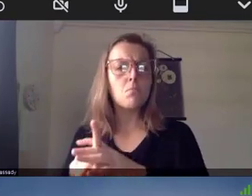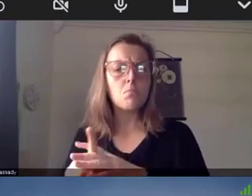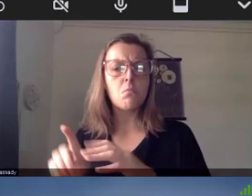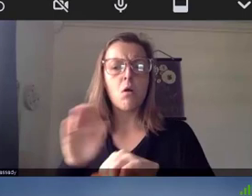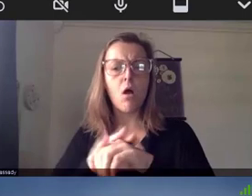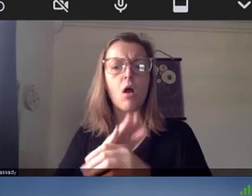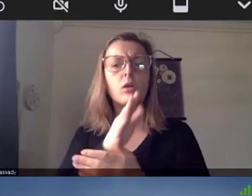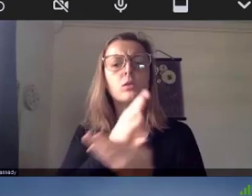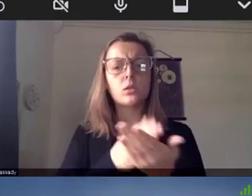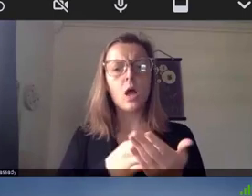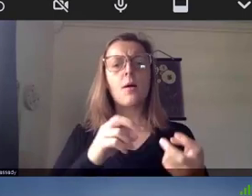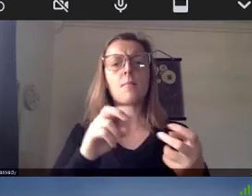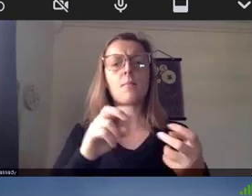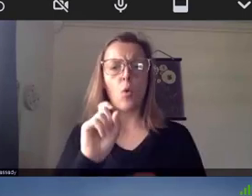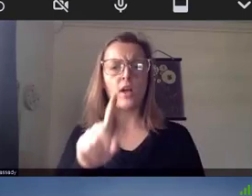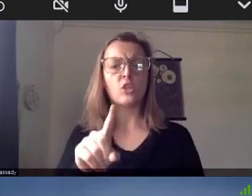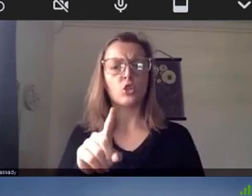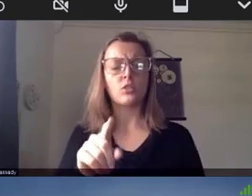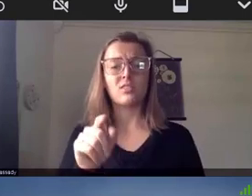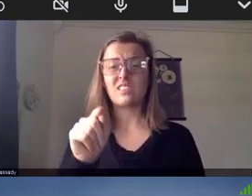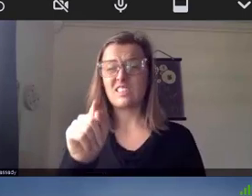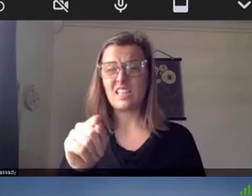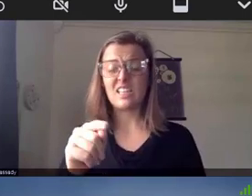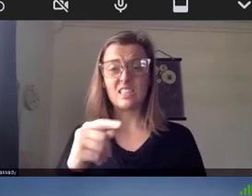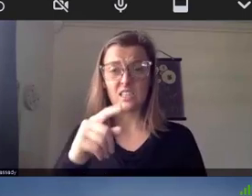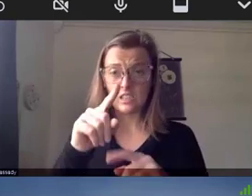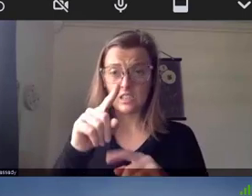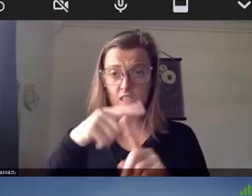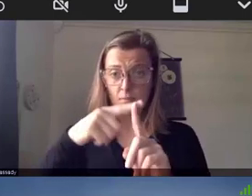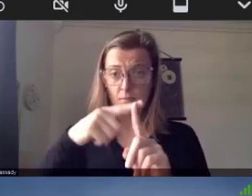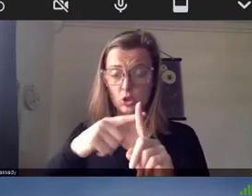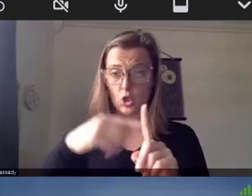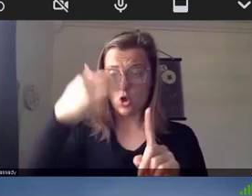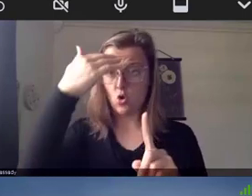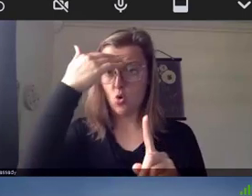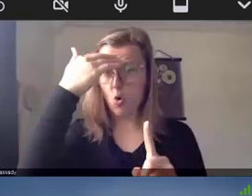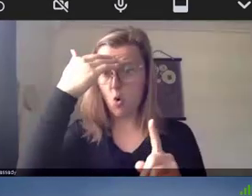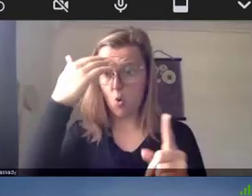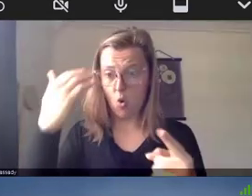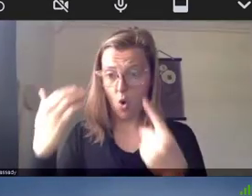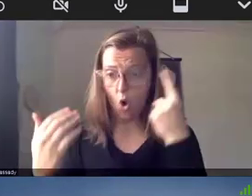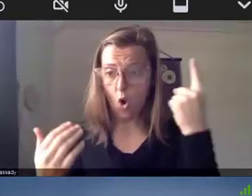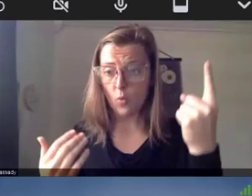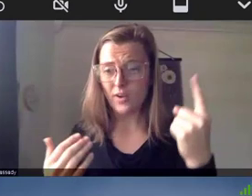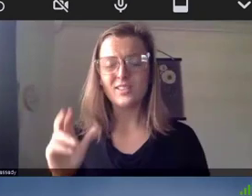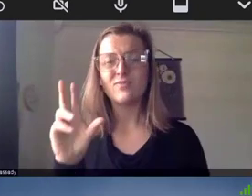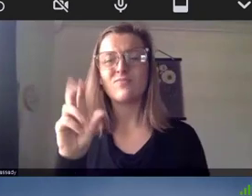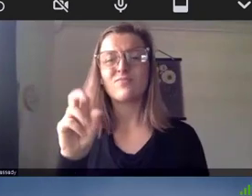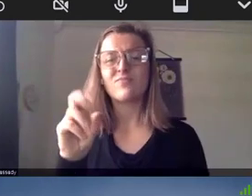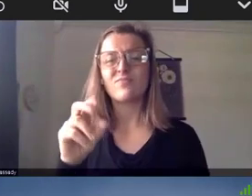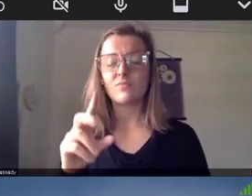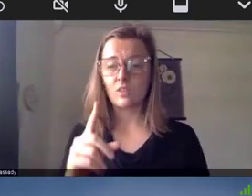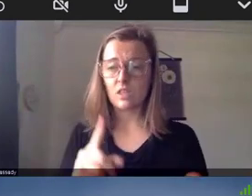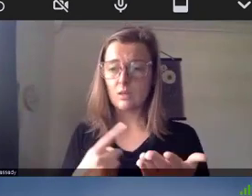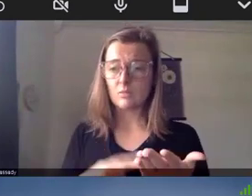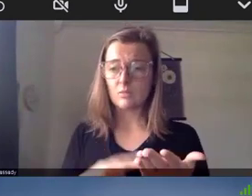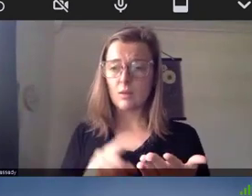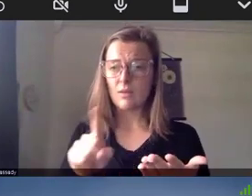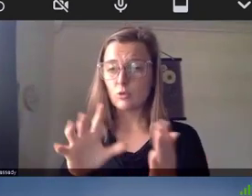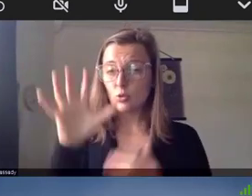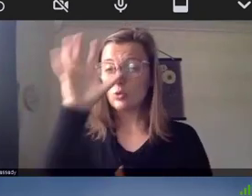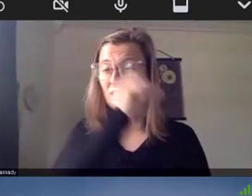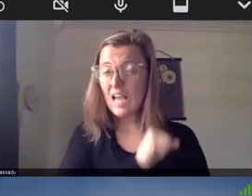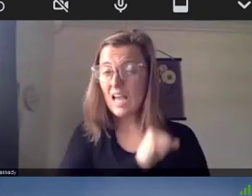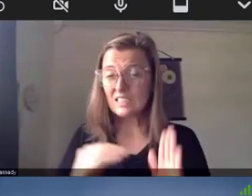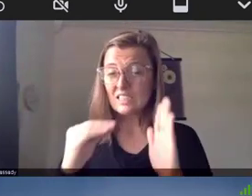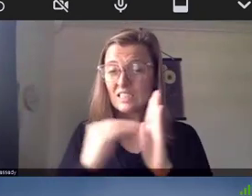the temperatures to find the fluid properties. So sometimes you just have to guess what the temperature is. So in these internal problems, the